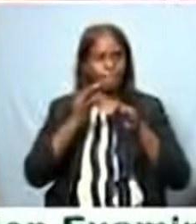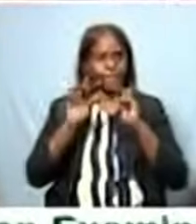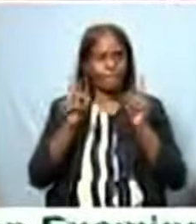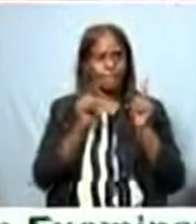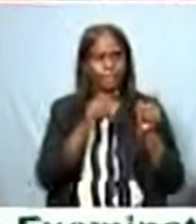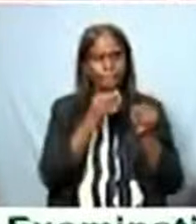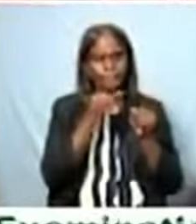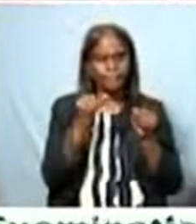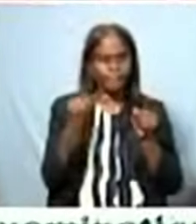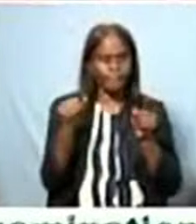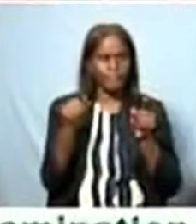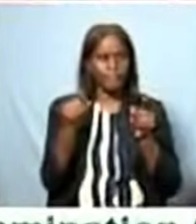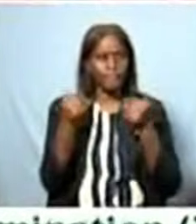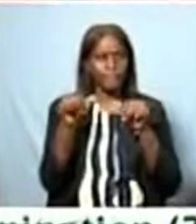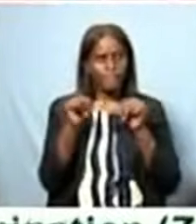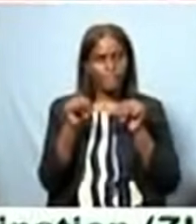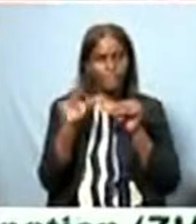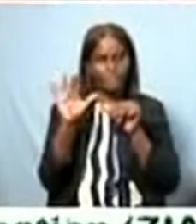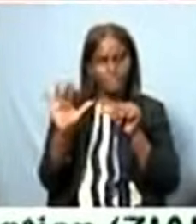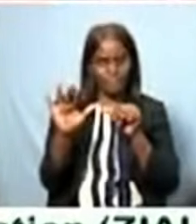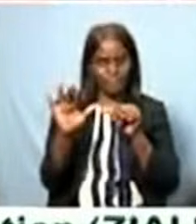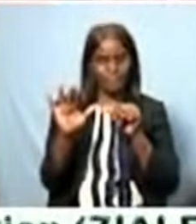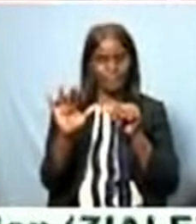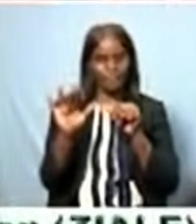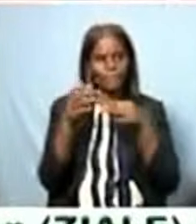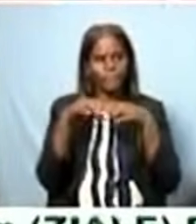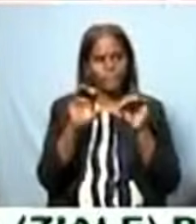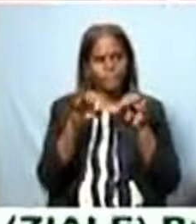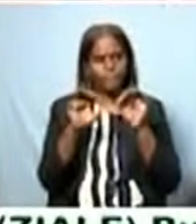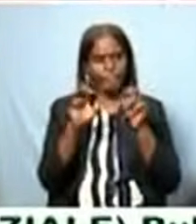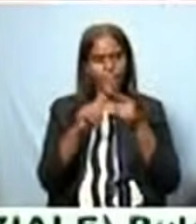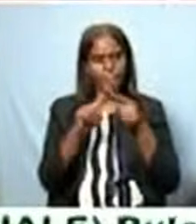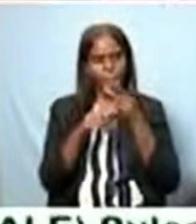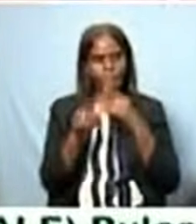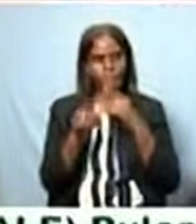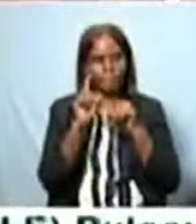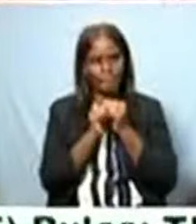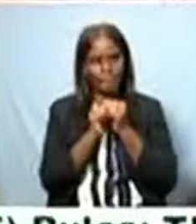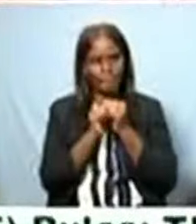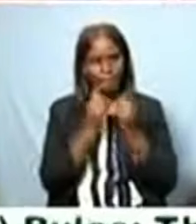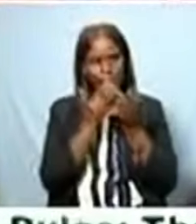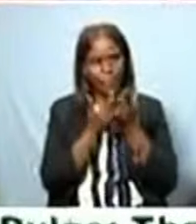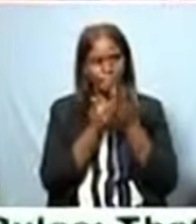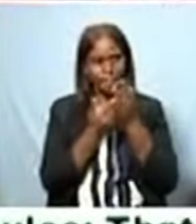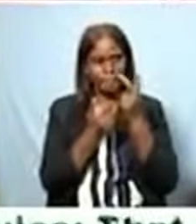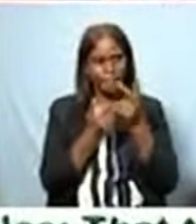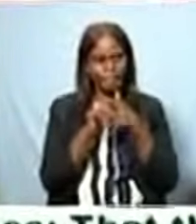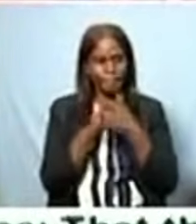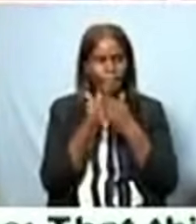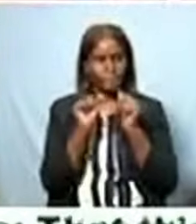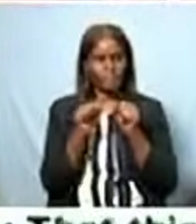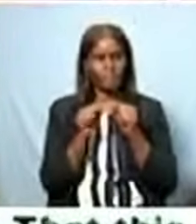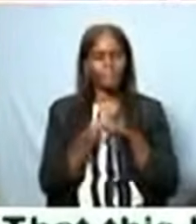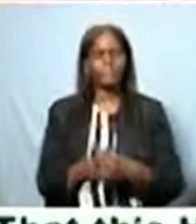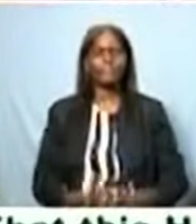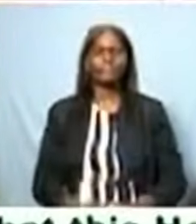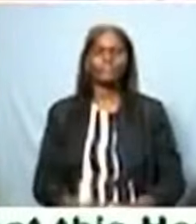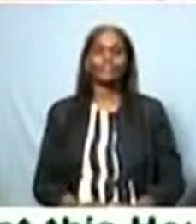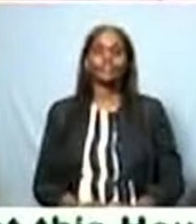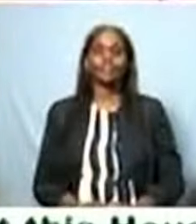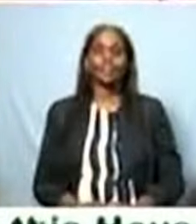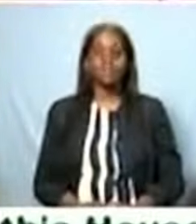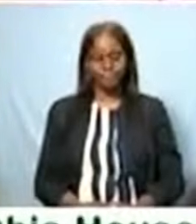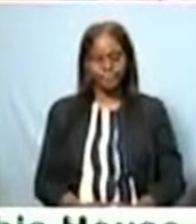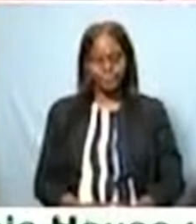this issue is still alive, and we continue to interrogate it and see how we continue to work together.